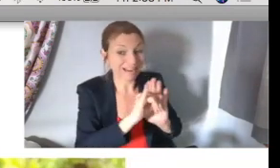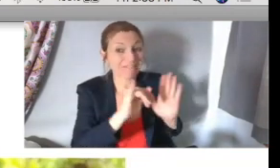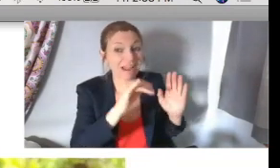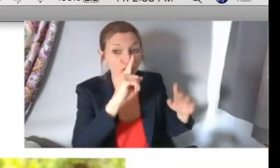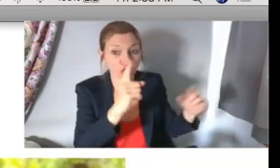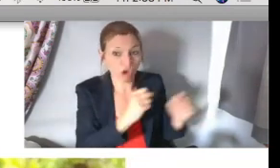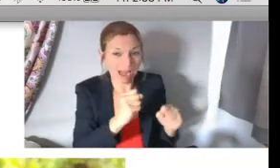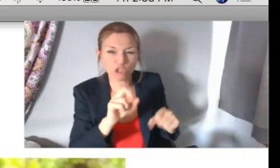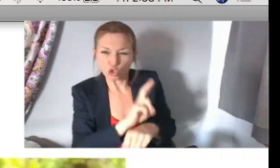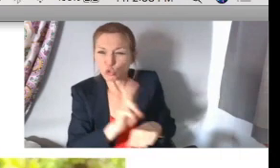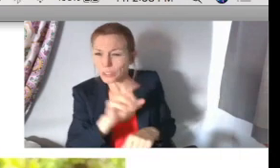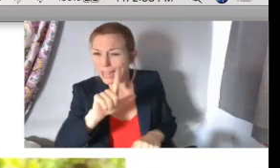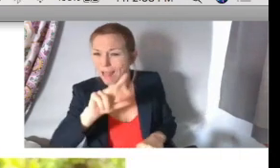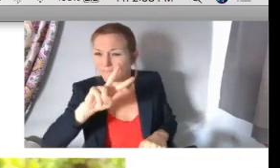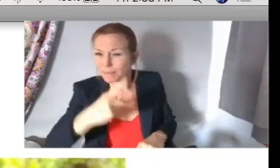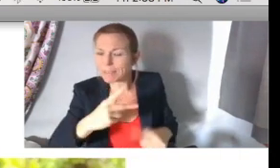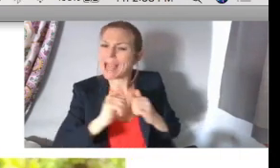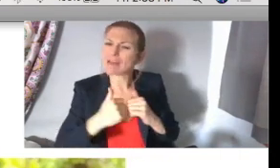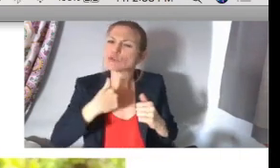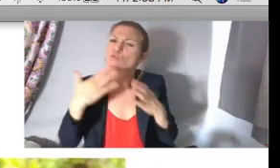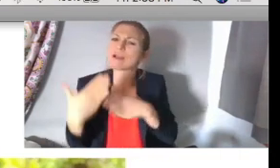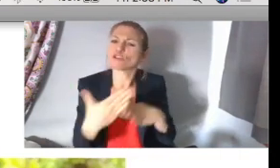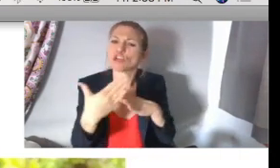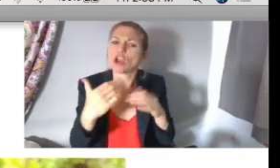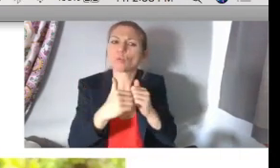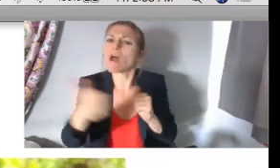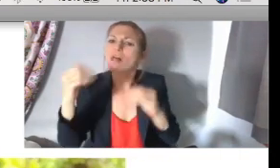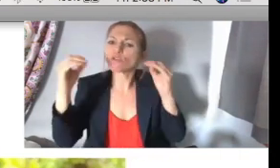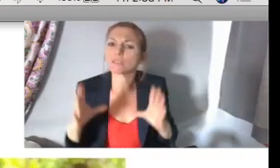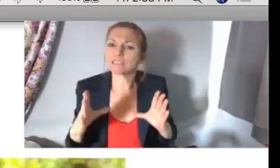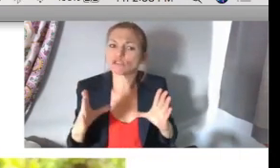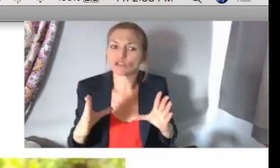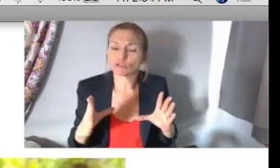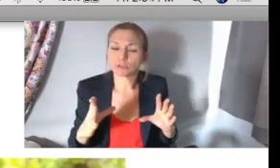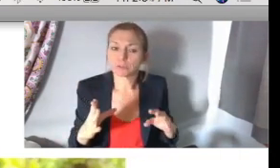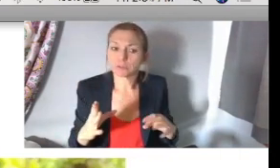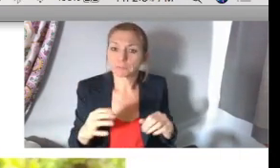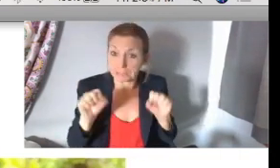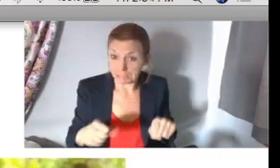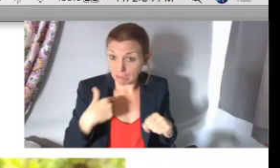is there a way to share those strategies with other teachers?